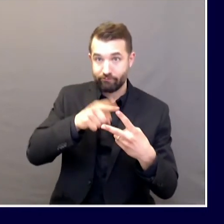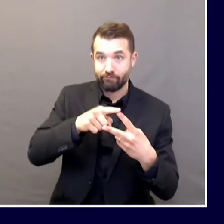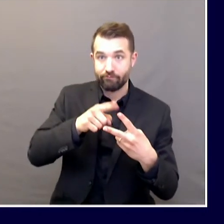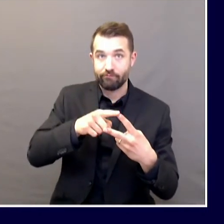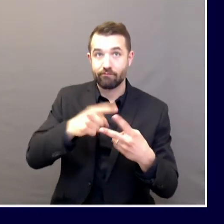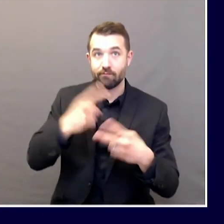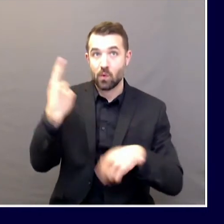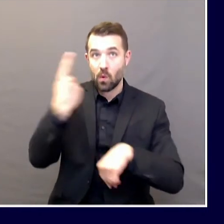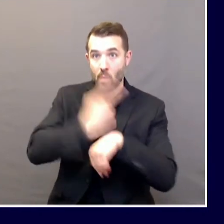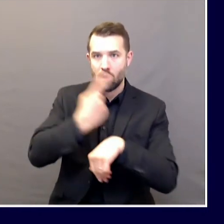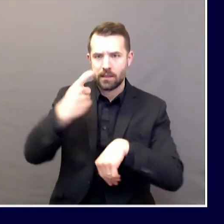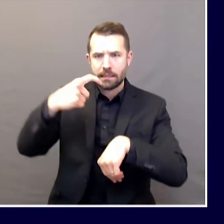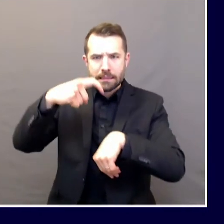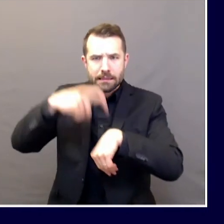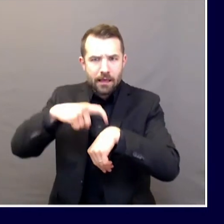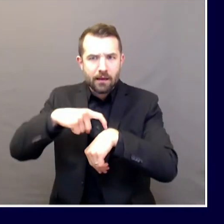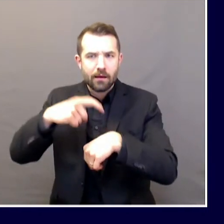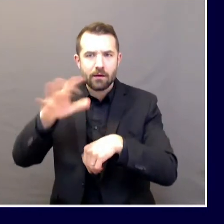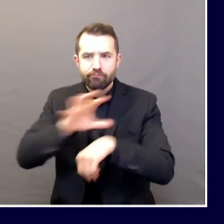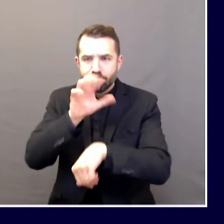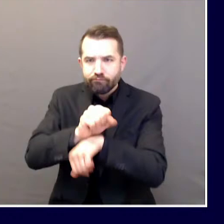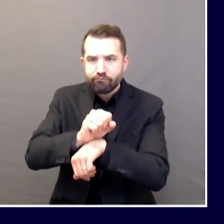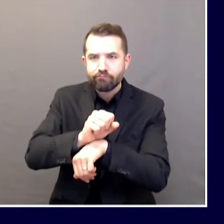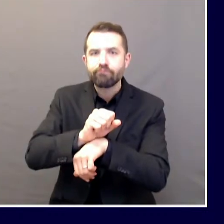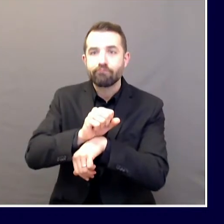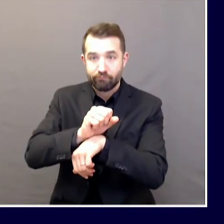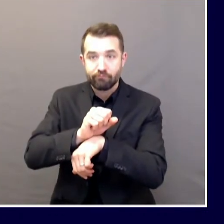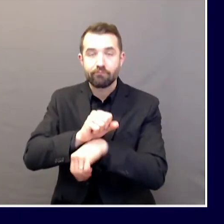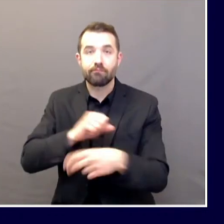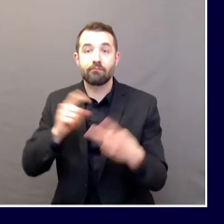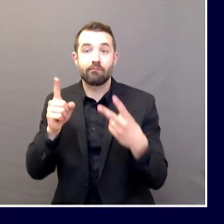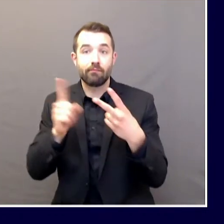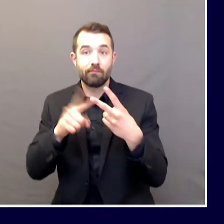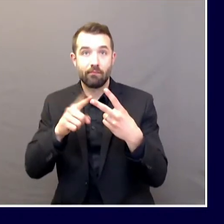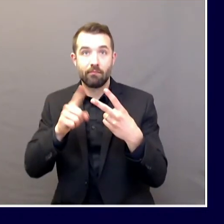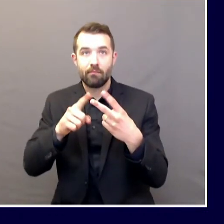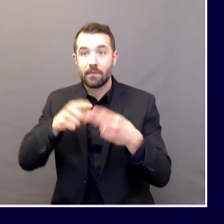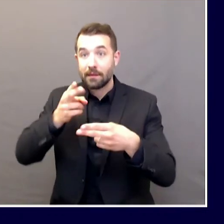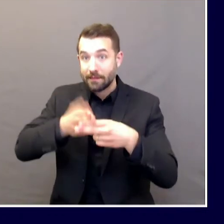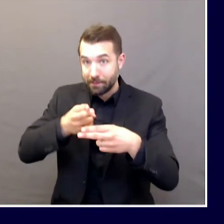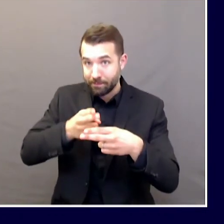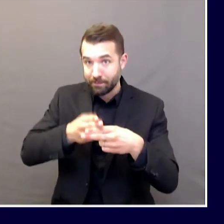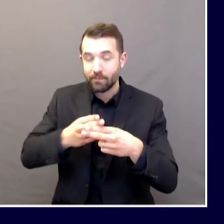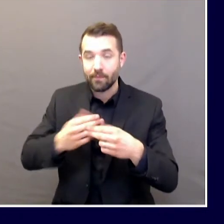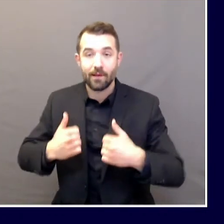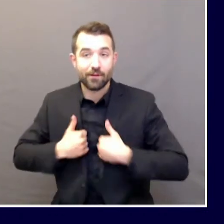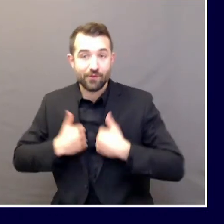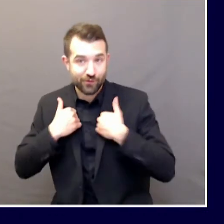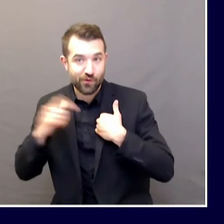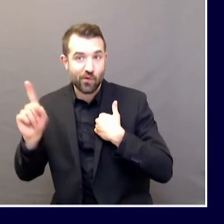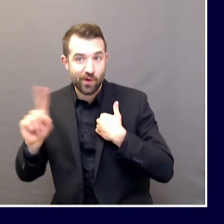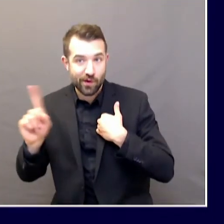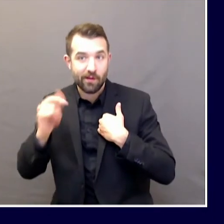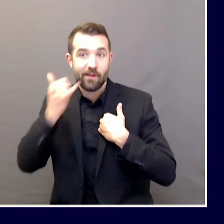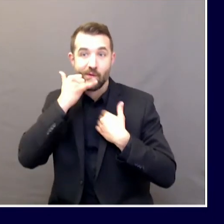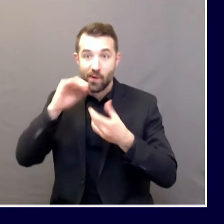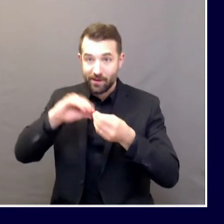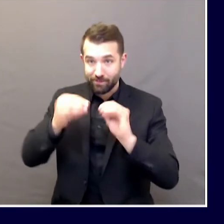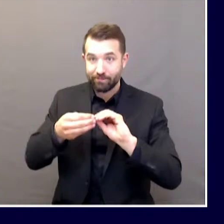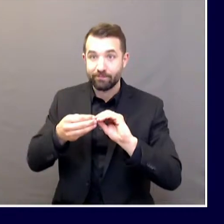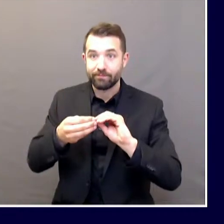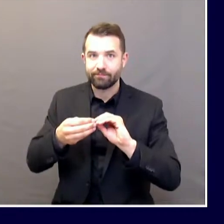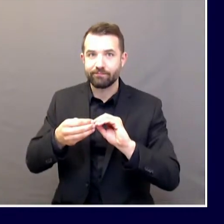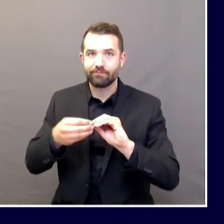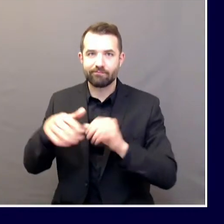appointment. And then the second is the name, address, and phone number of the facility where you're going for your vaccination